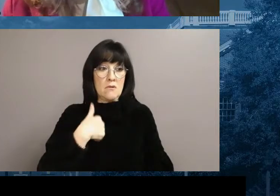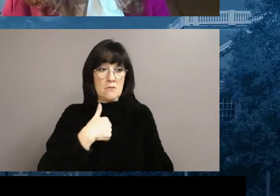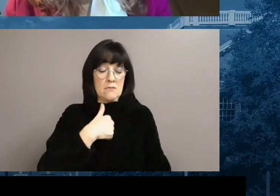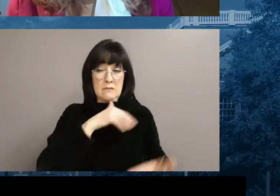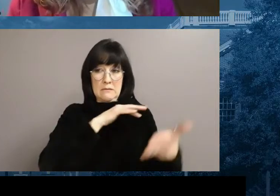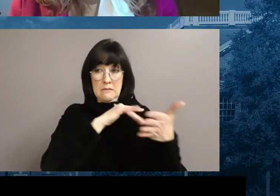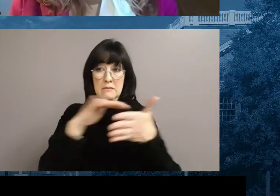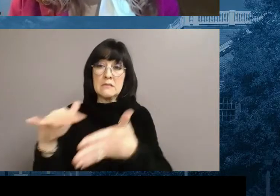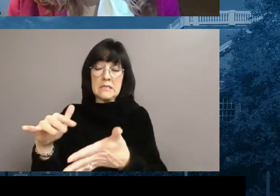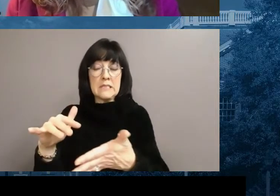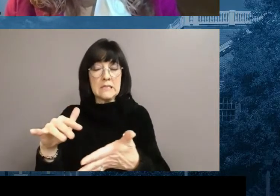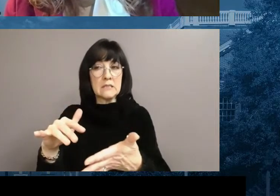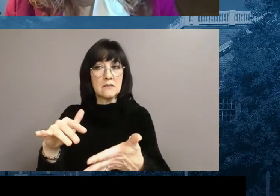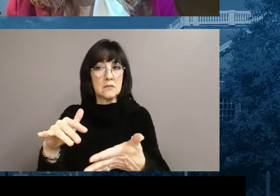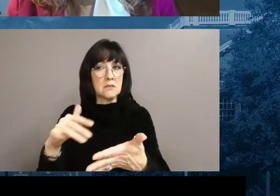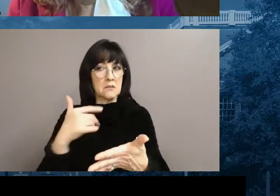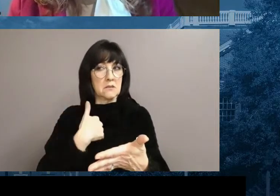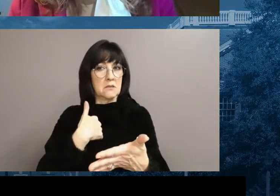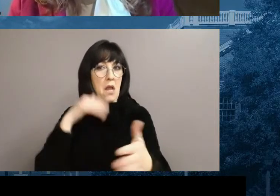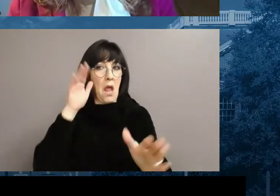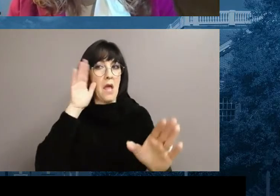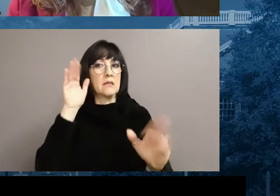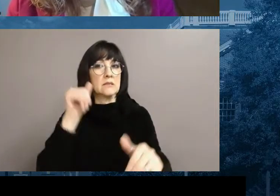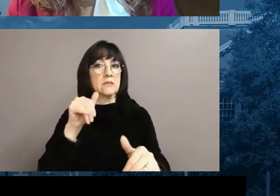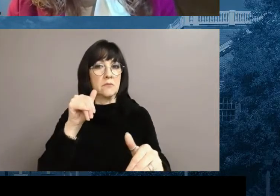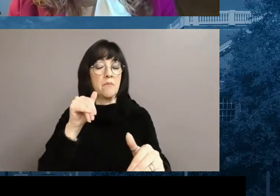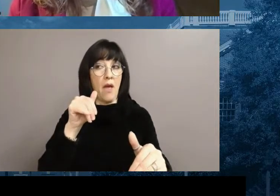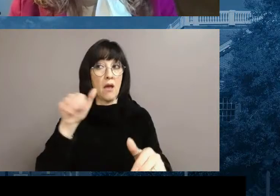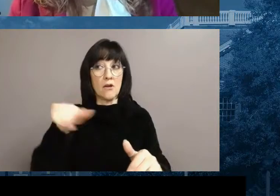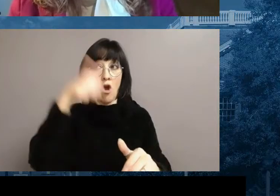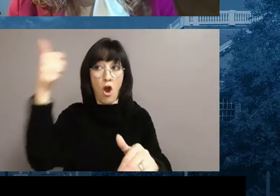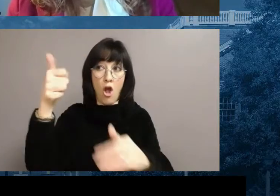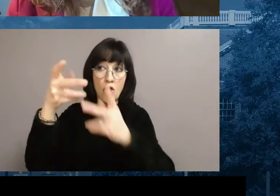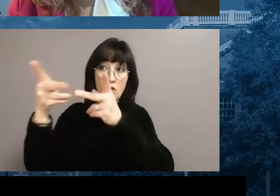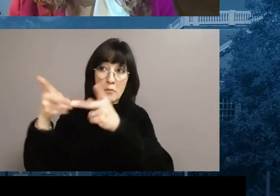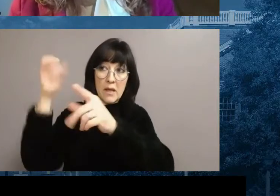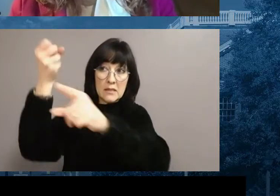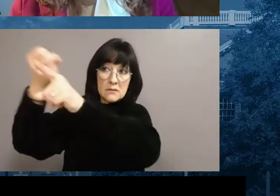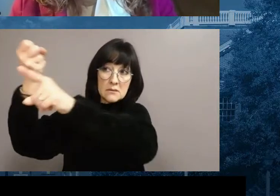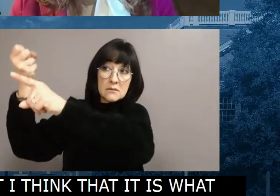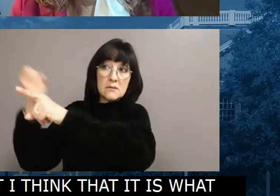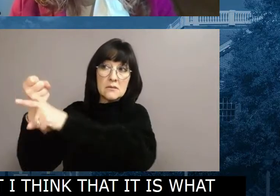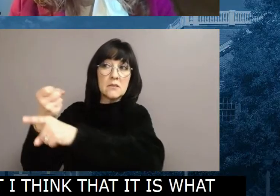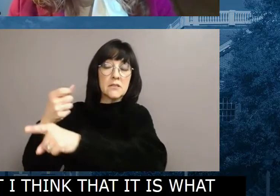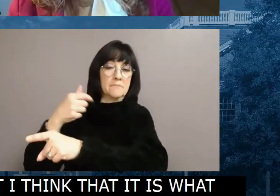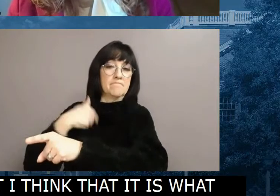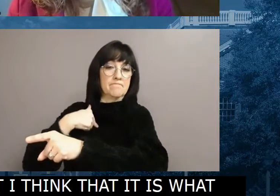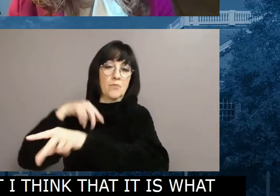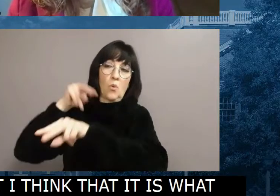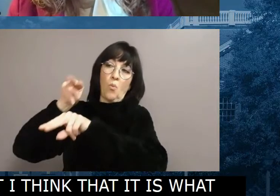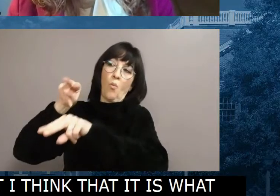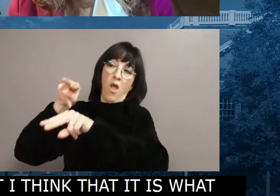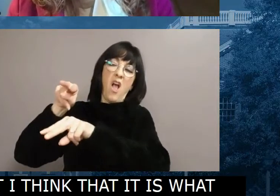numbers look a little better than what I expected, that about 4% of our